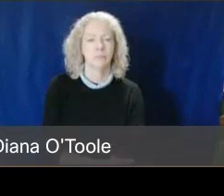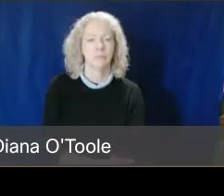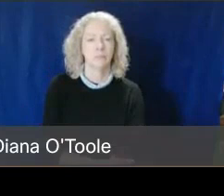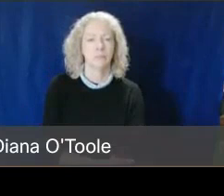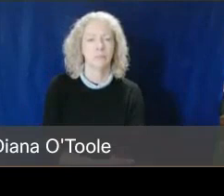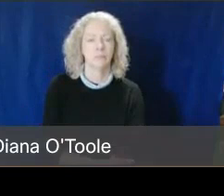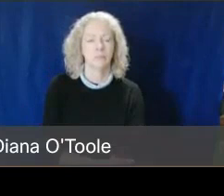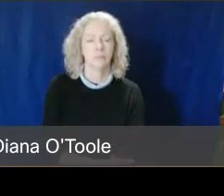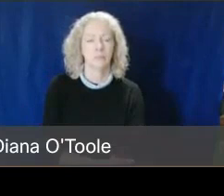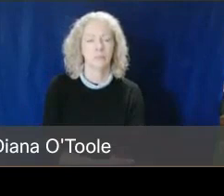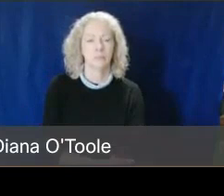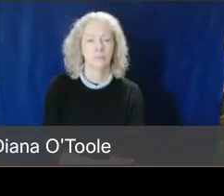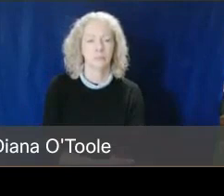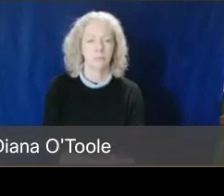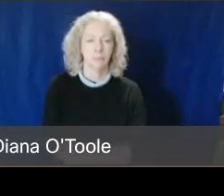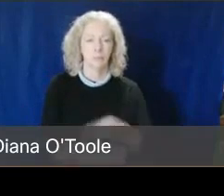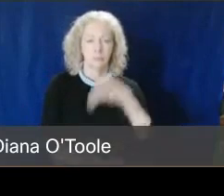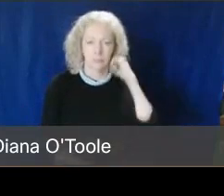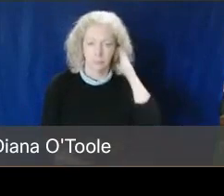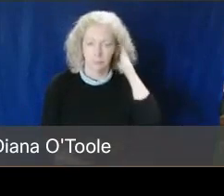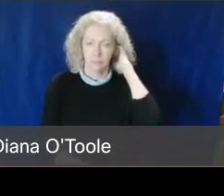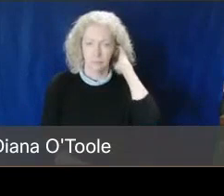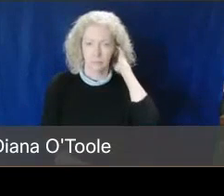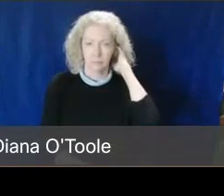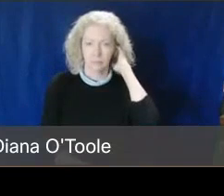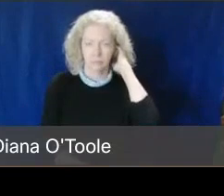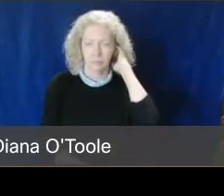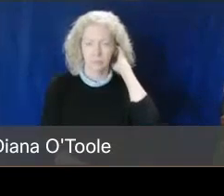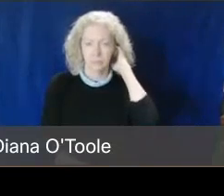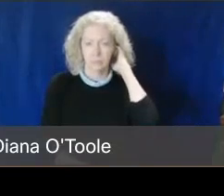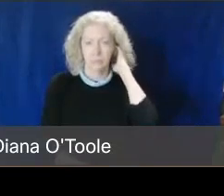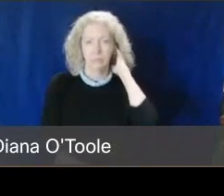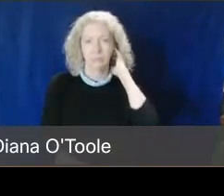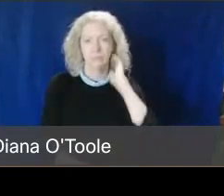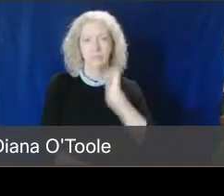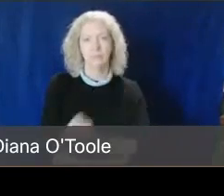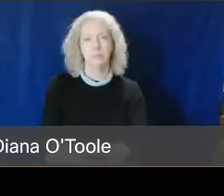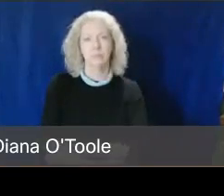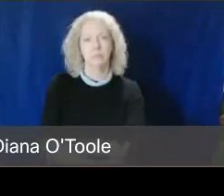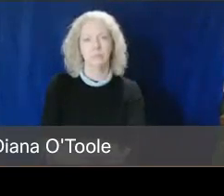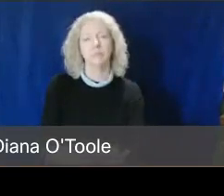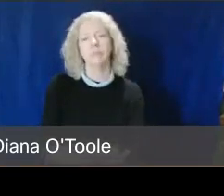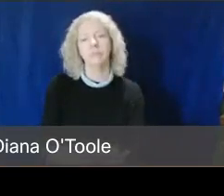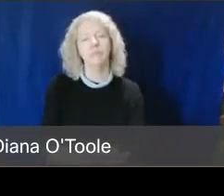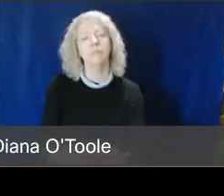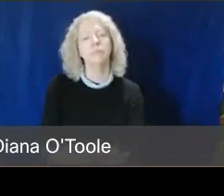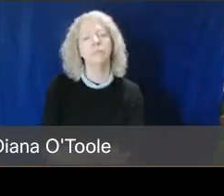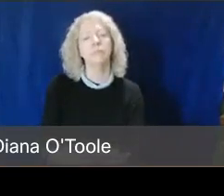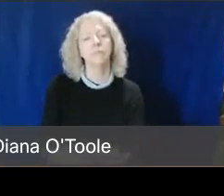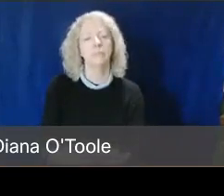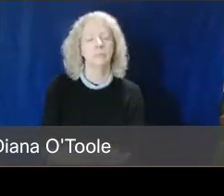So every division is involved right now in open educational resources and providing